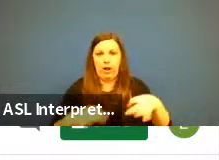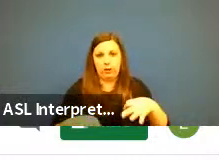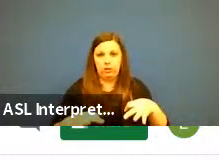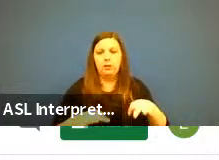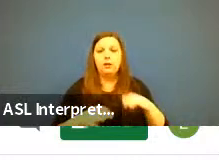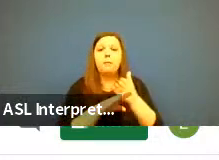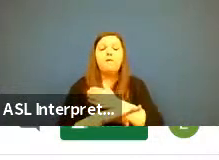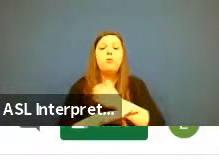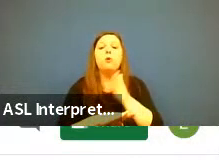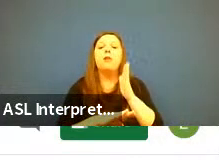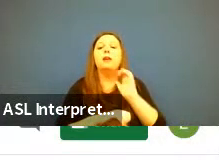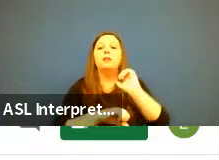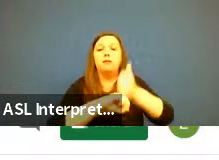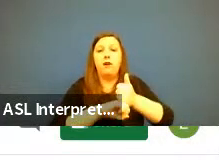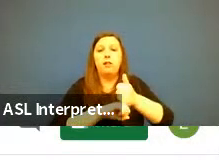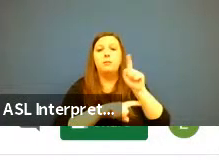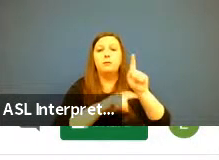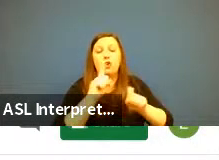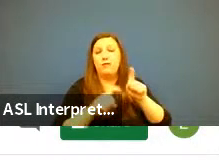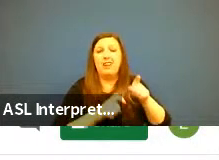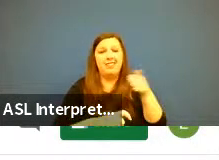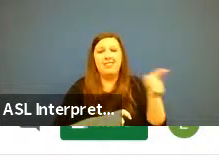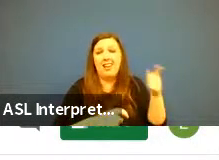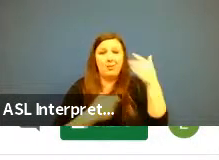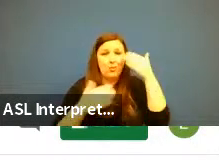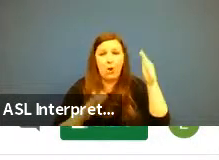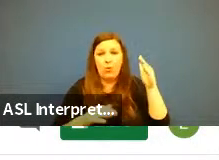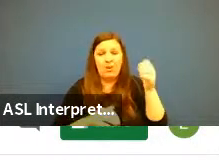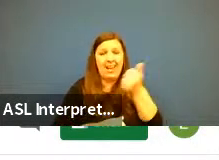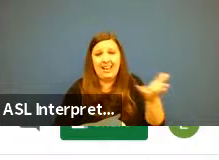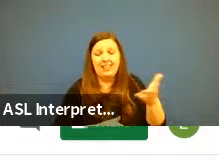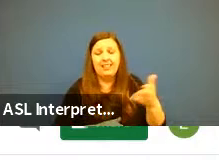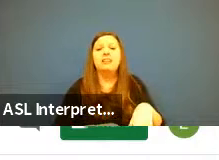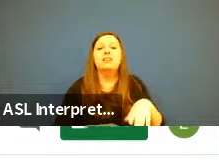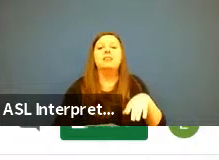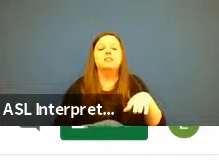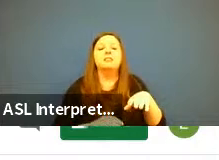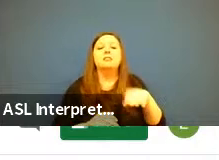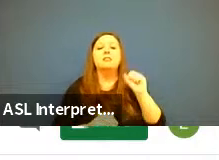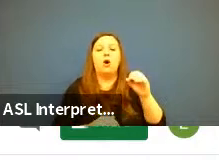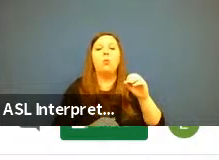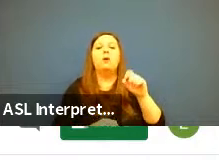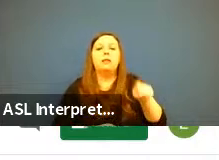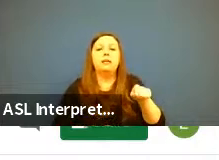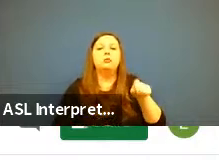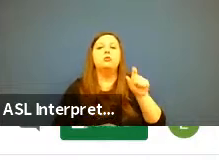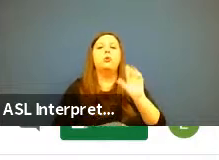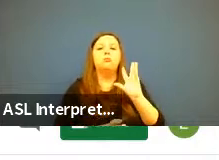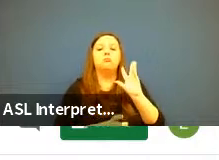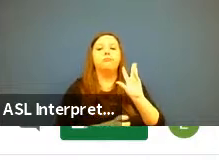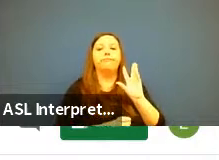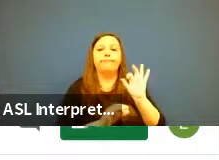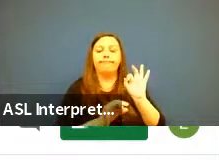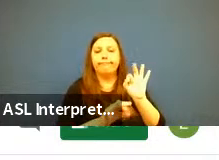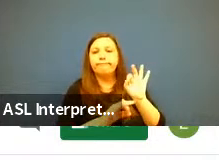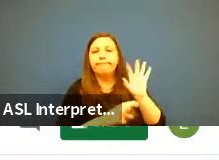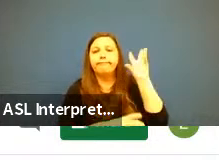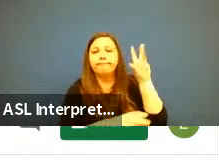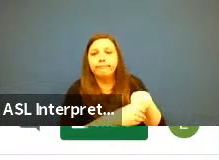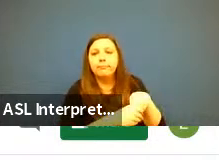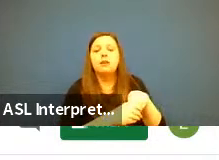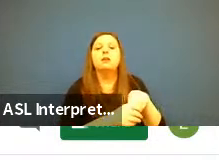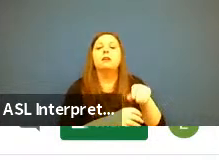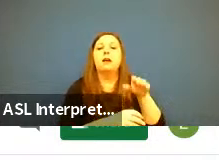what data to gather until you define that for them. And so I think that's going to be great if we go with someone who's experienced in collecting this kind of